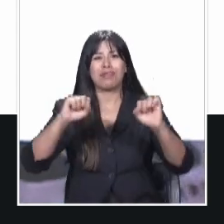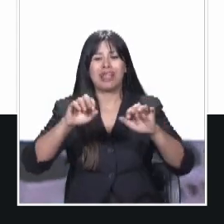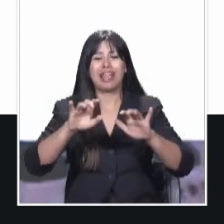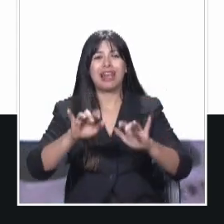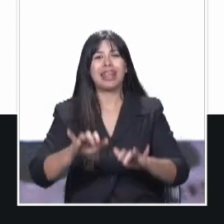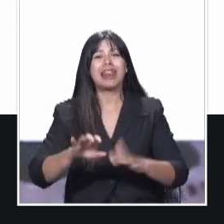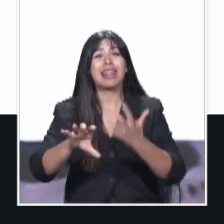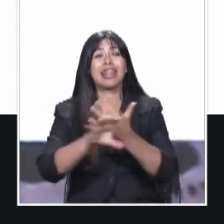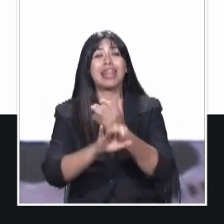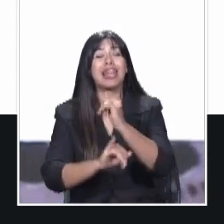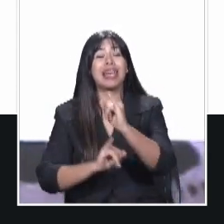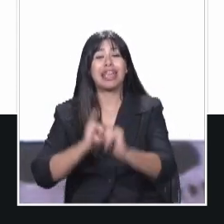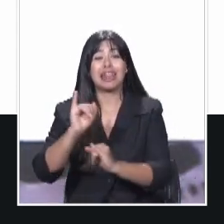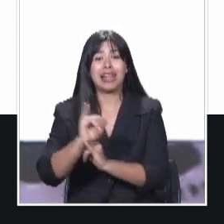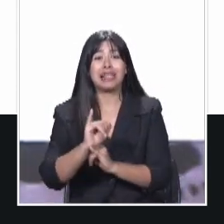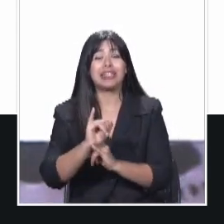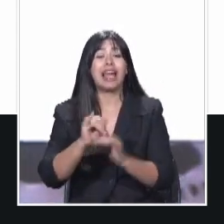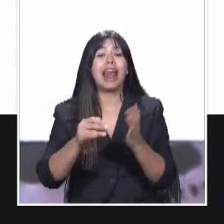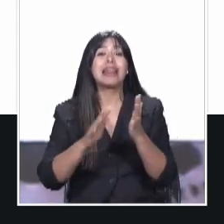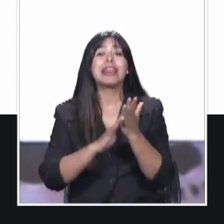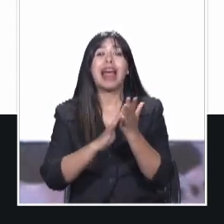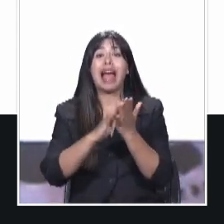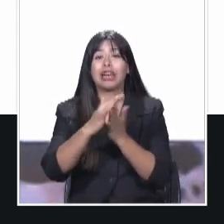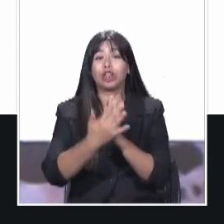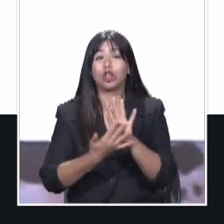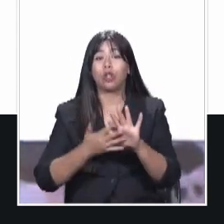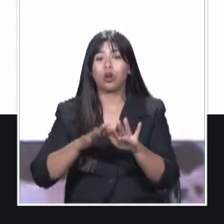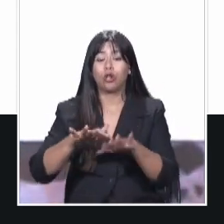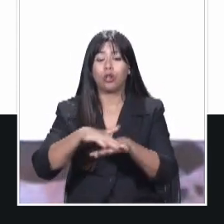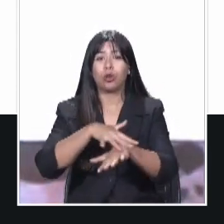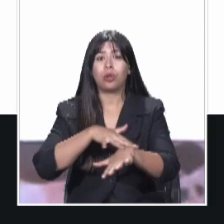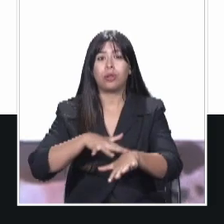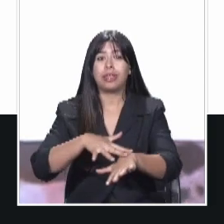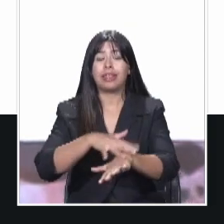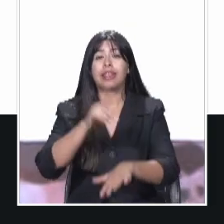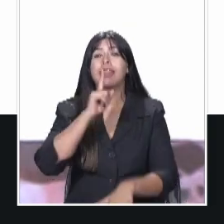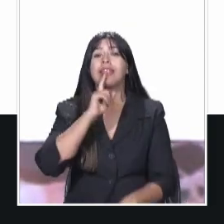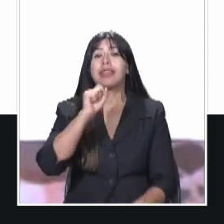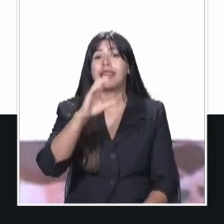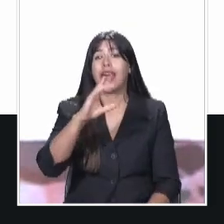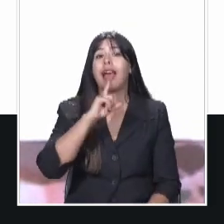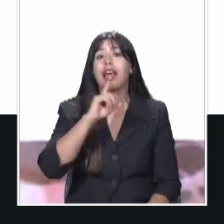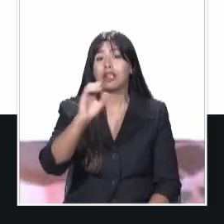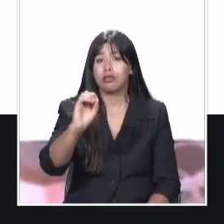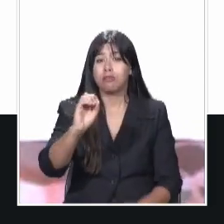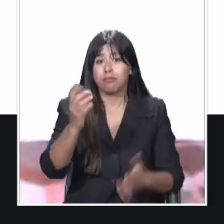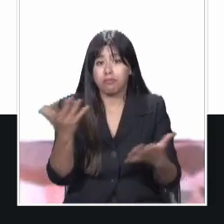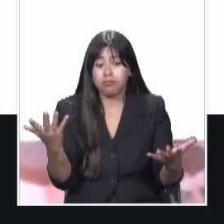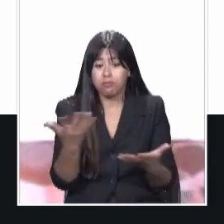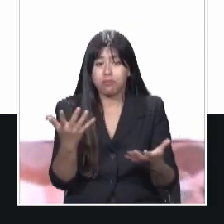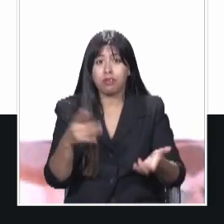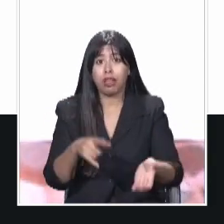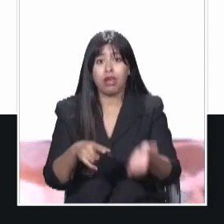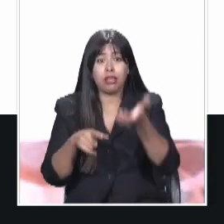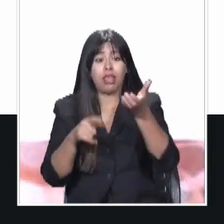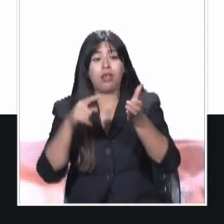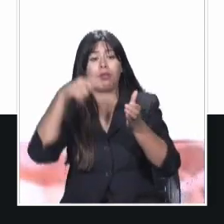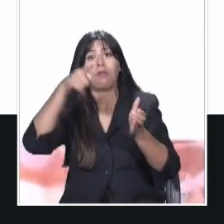Your mobile phones that you're using right now takes the sensory products from your hand and it puts it in the digital domain.